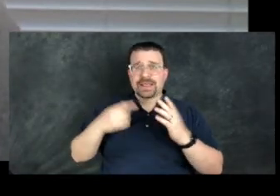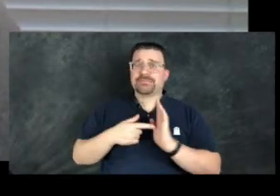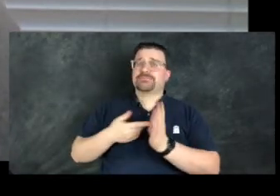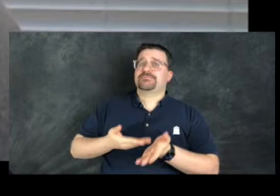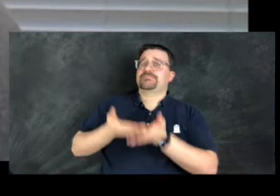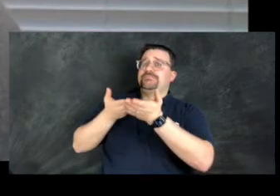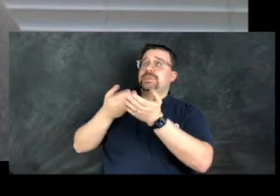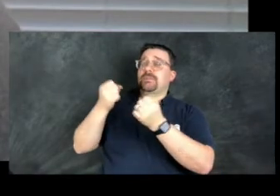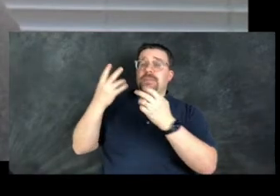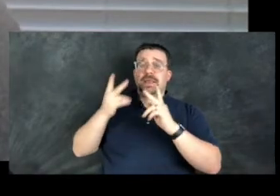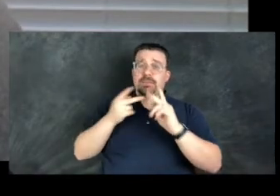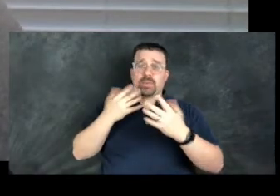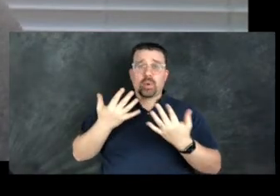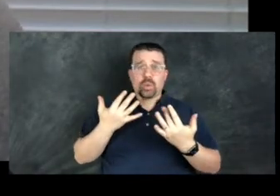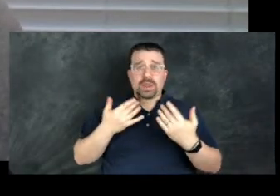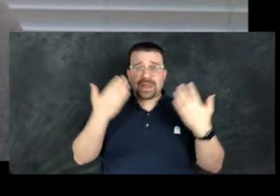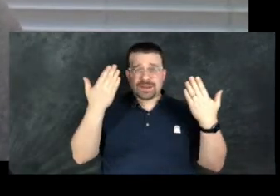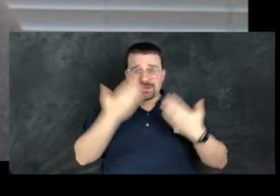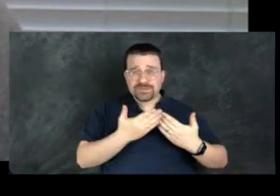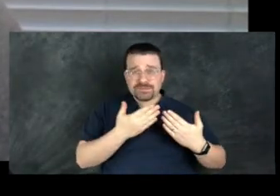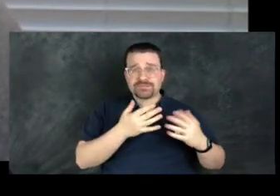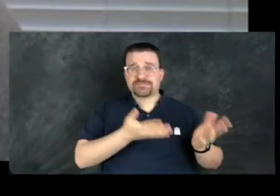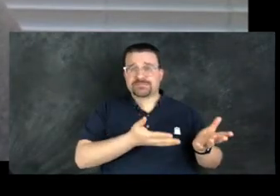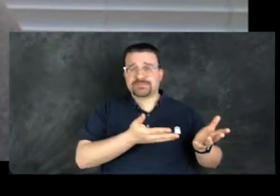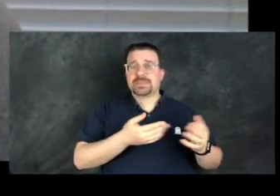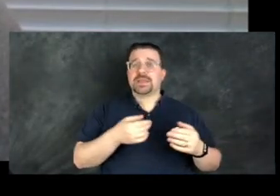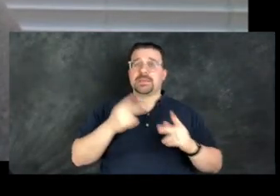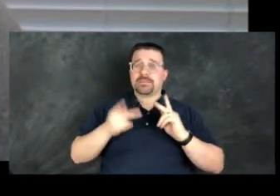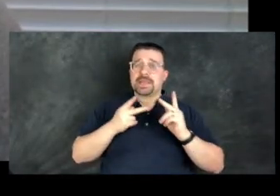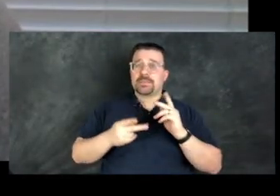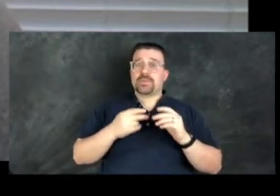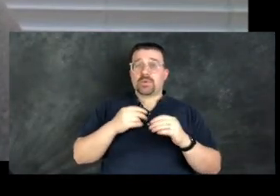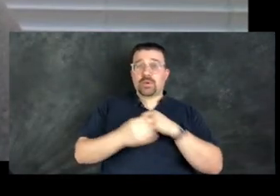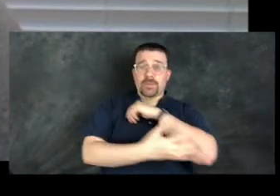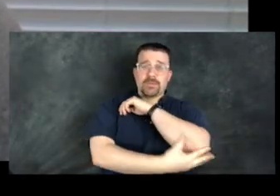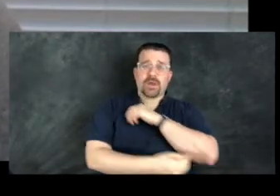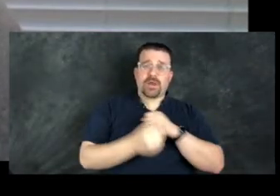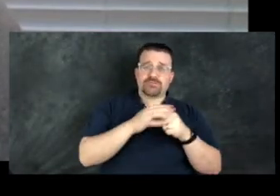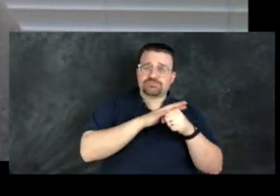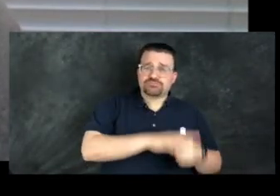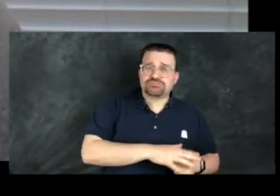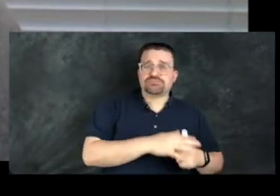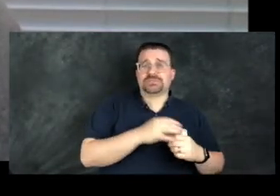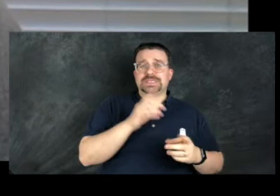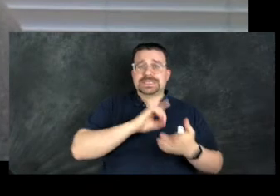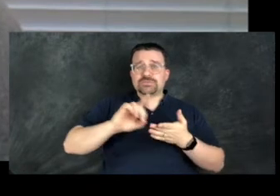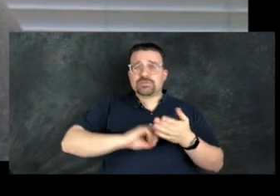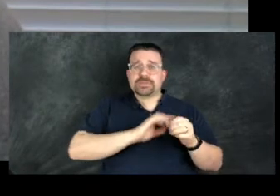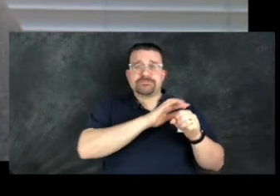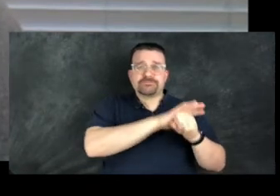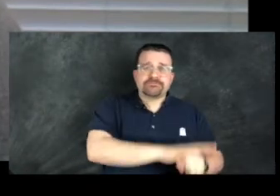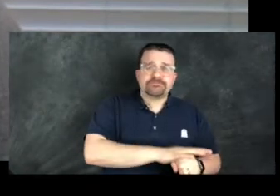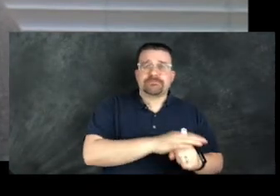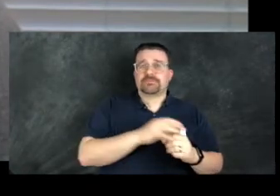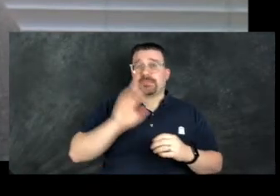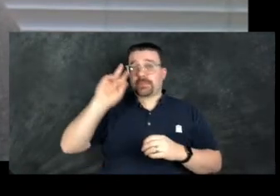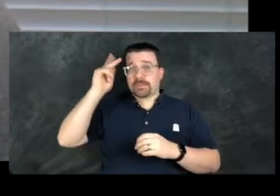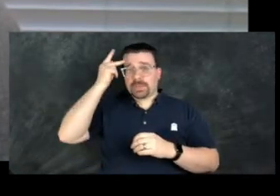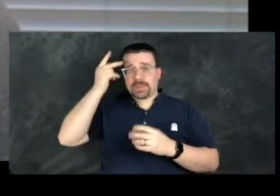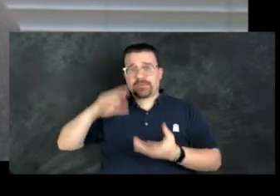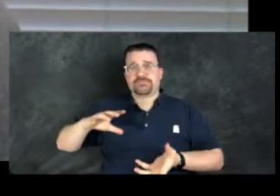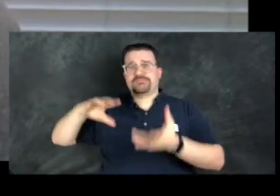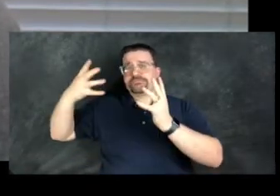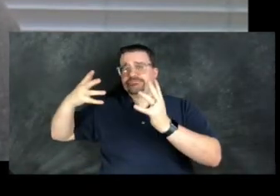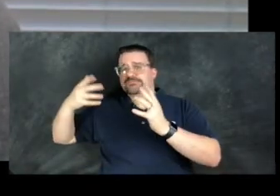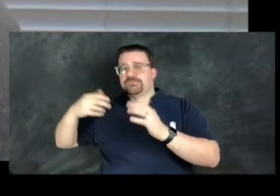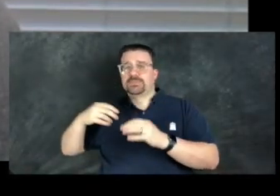wait in darkness, people oppressed by poverty and discrimination, by political